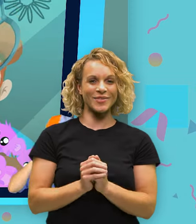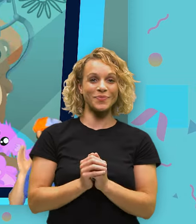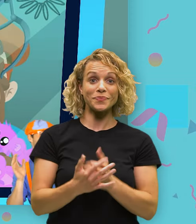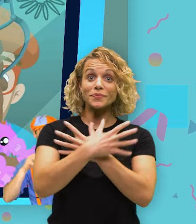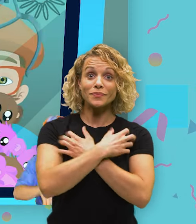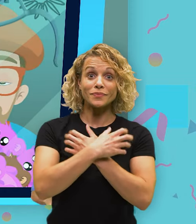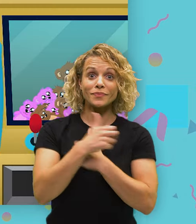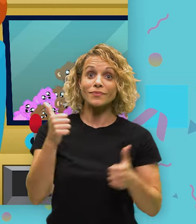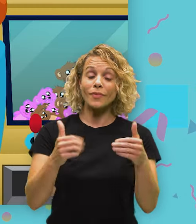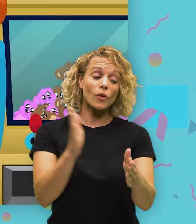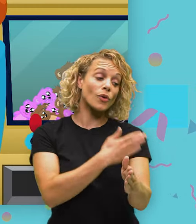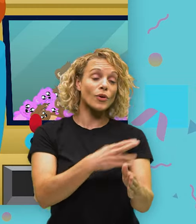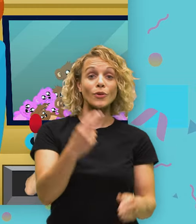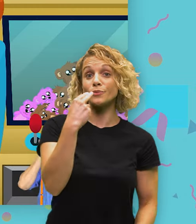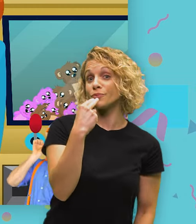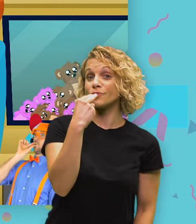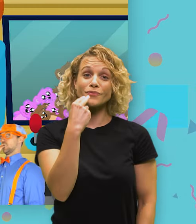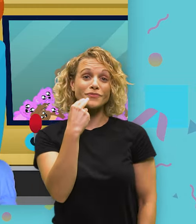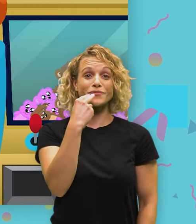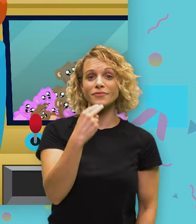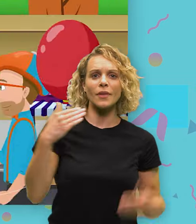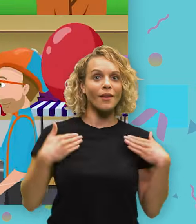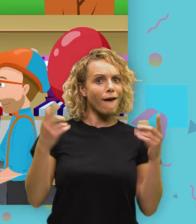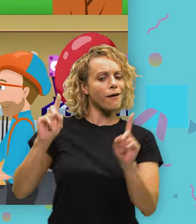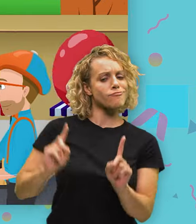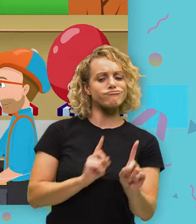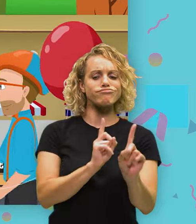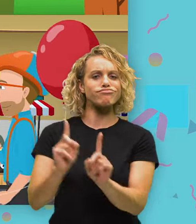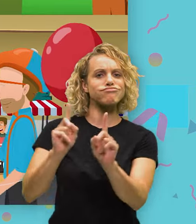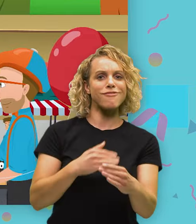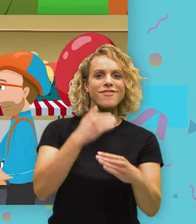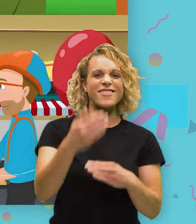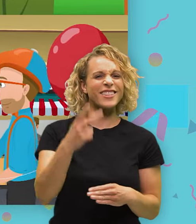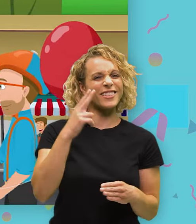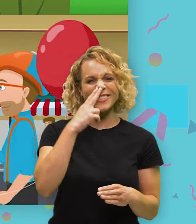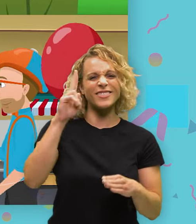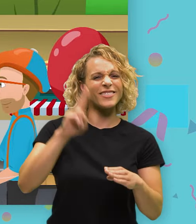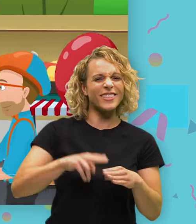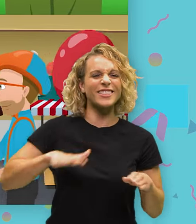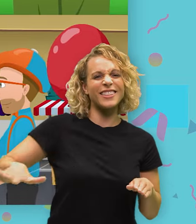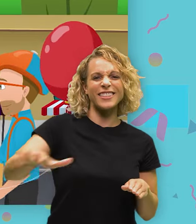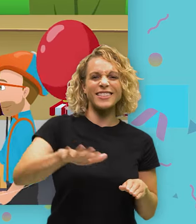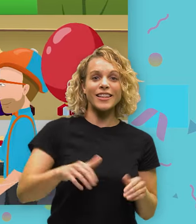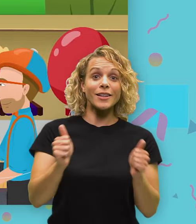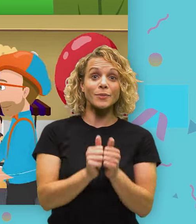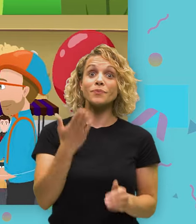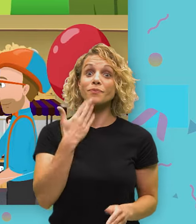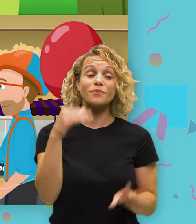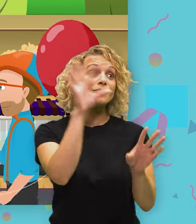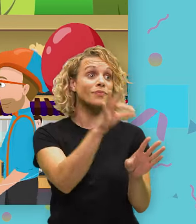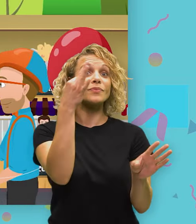arcade games, a teddy bear or a kazoo. Let's take a walk to the next fun place,